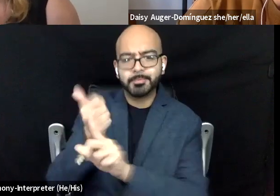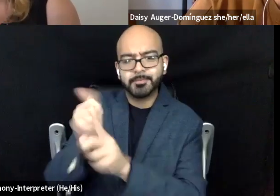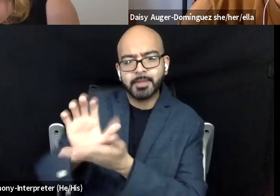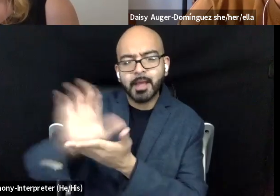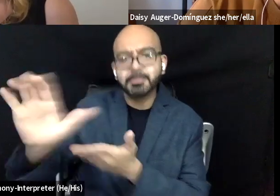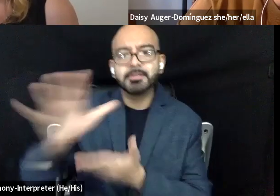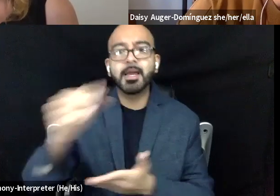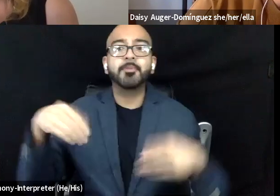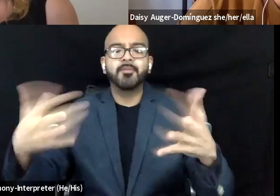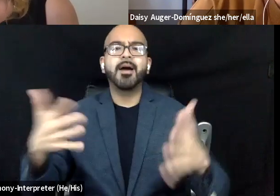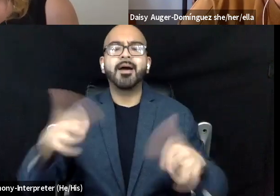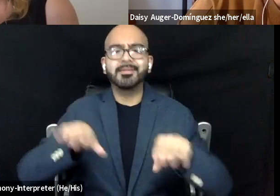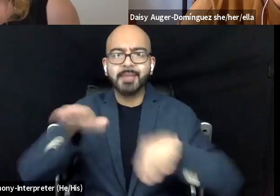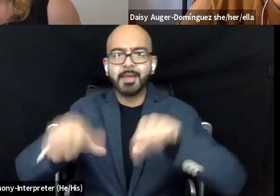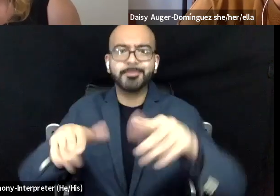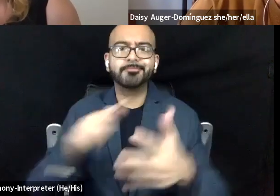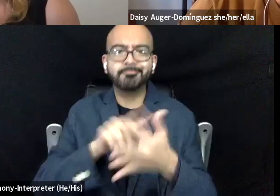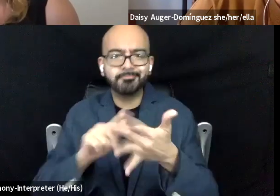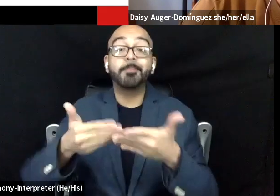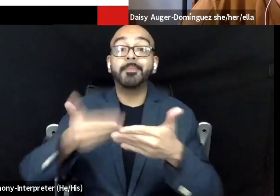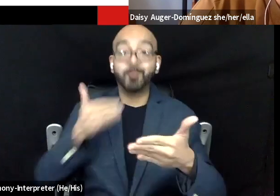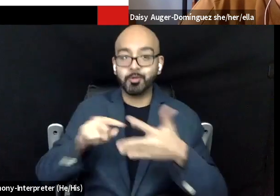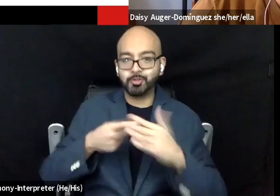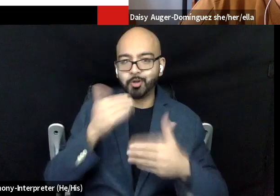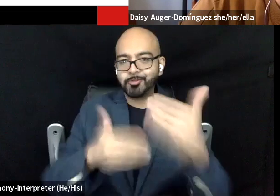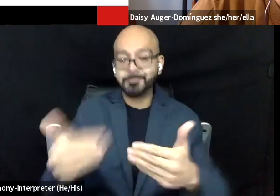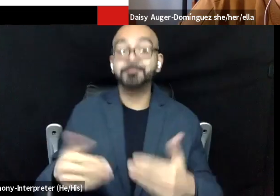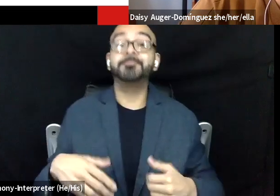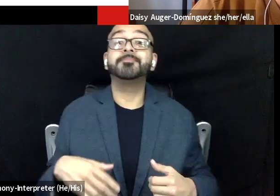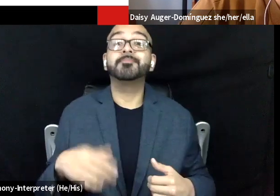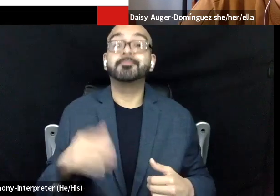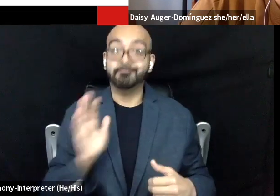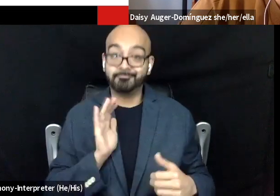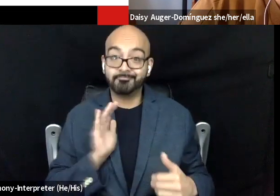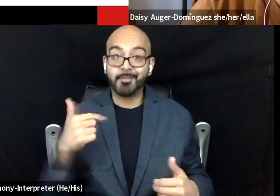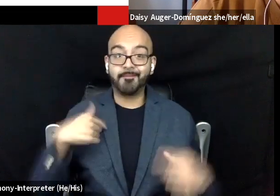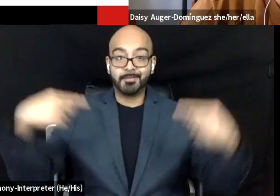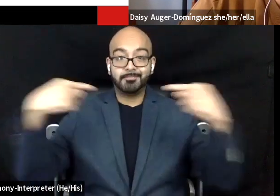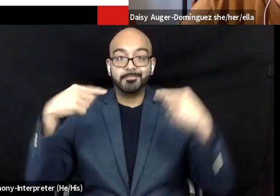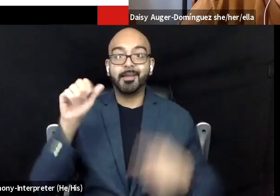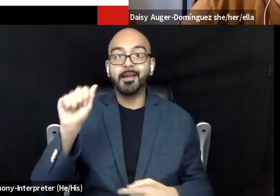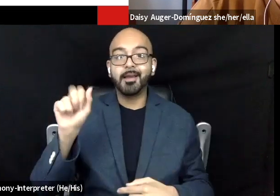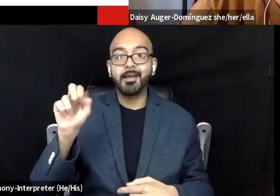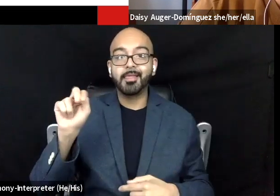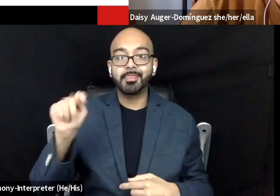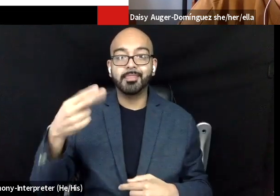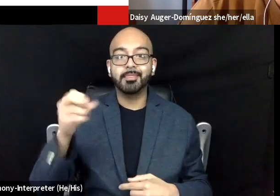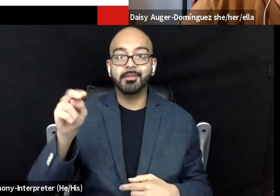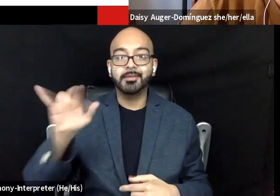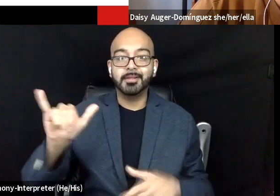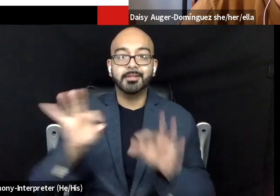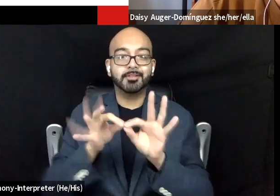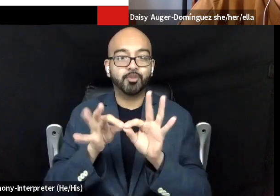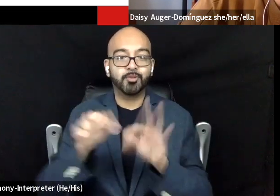steps that we can all take to be better allies and advocates for each other. We're extremely lucky to have Anthony, an ASL interpreter today. You'll see him